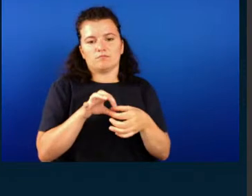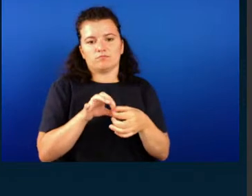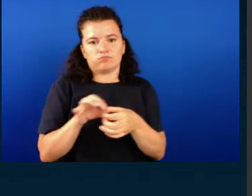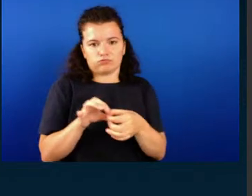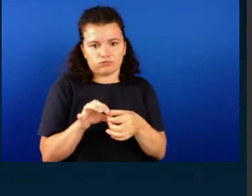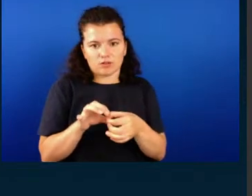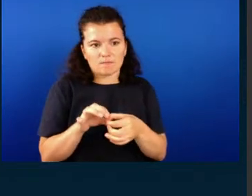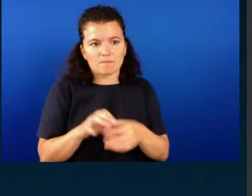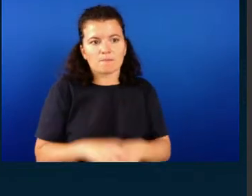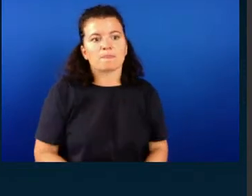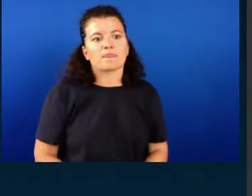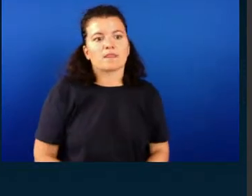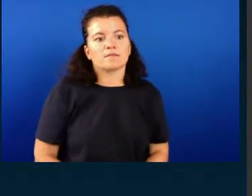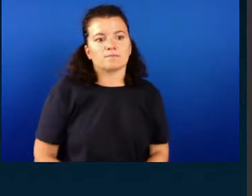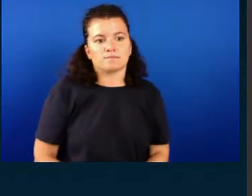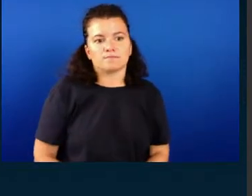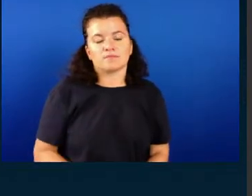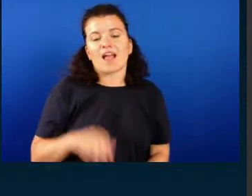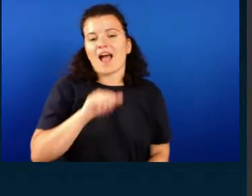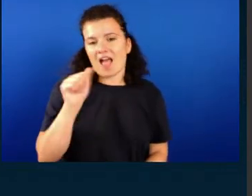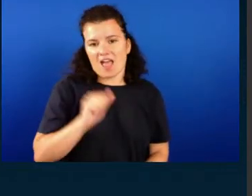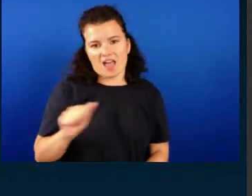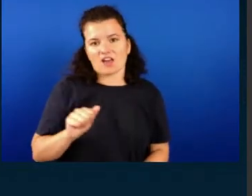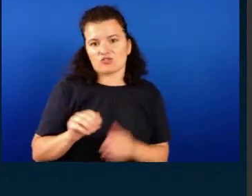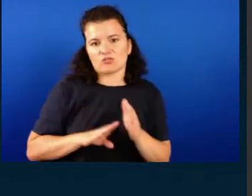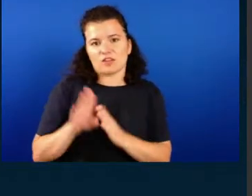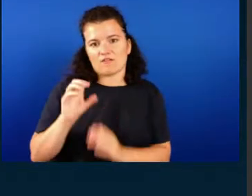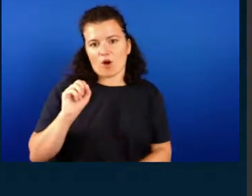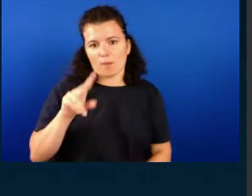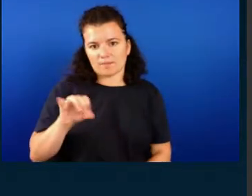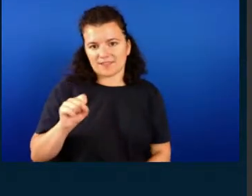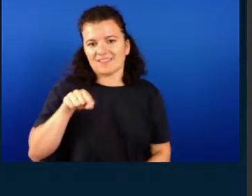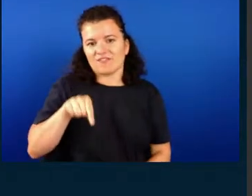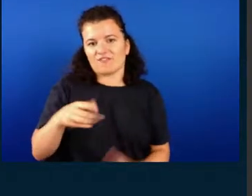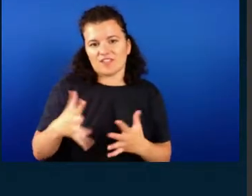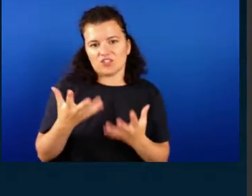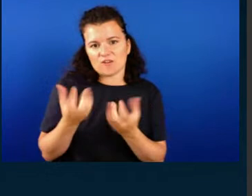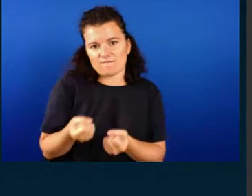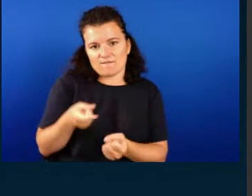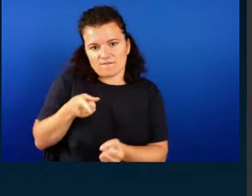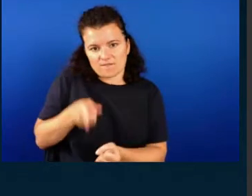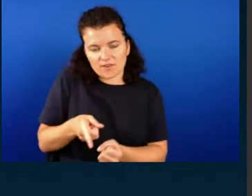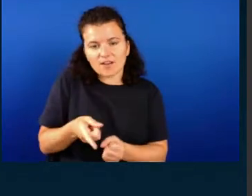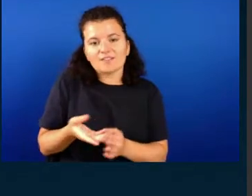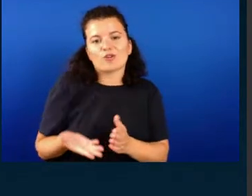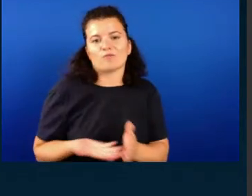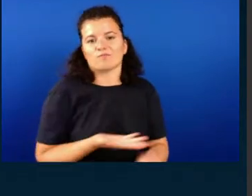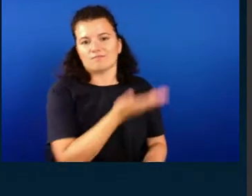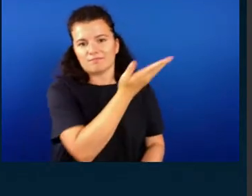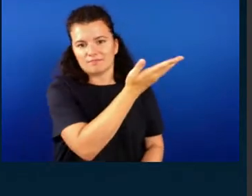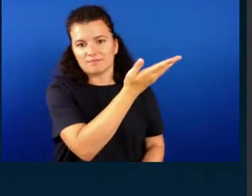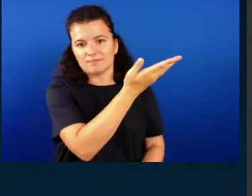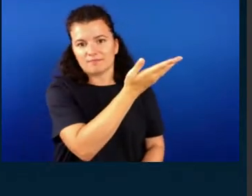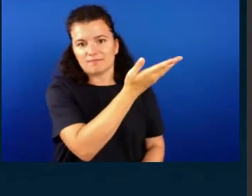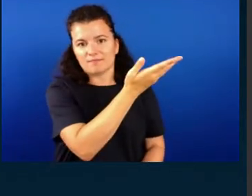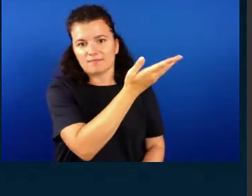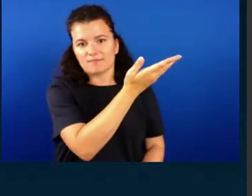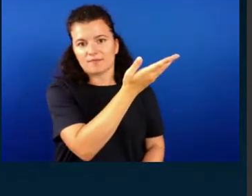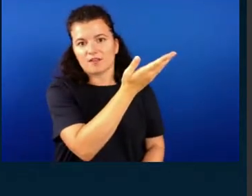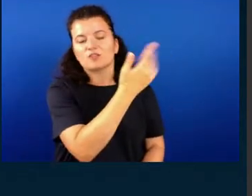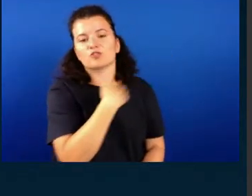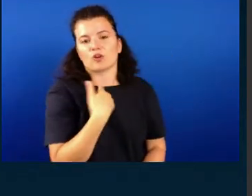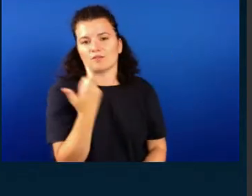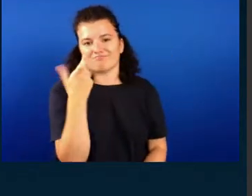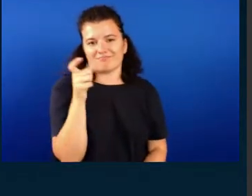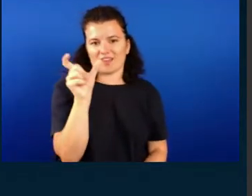DevOps, which you link it to your Azure platform. So here in the beginning of the input, I added the service